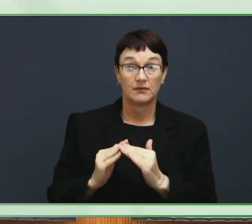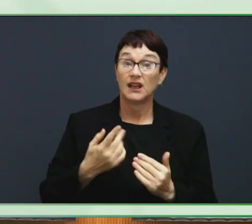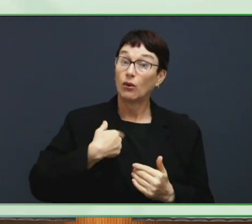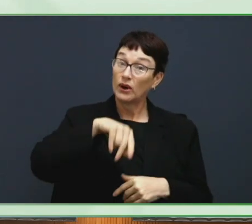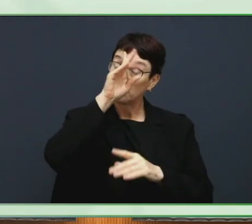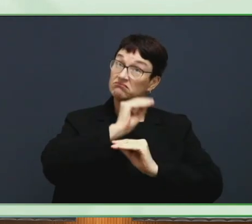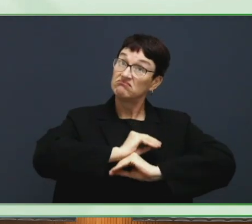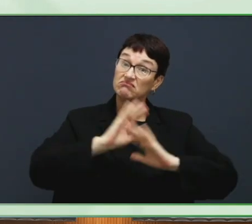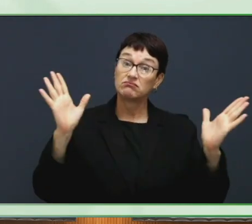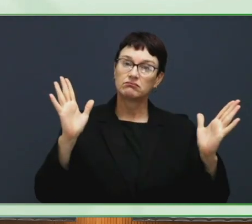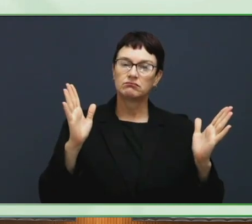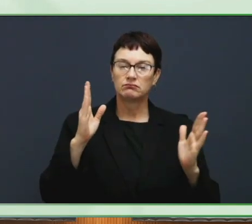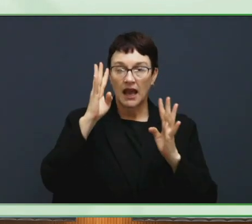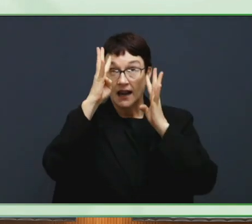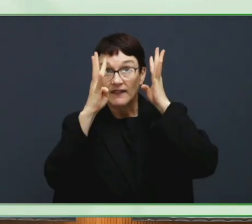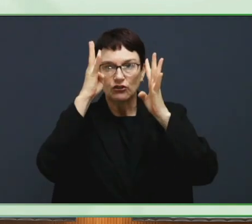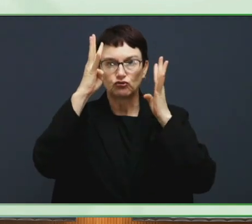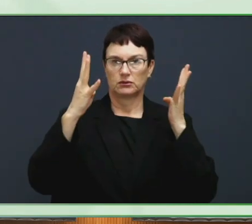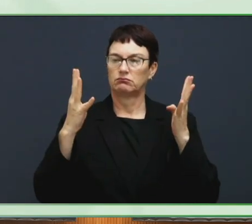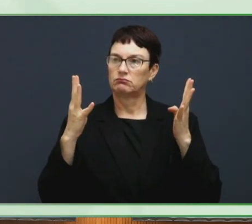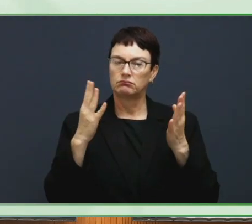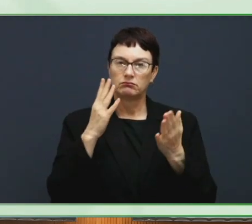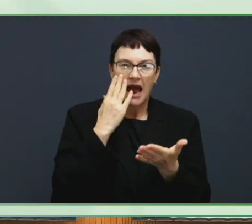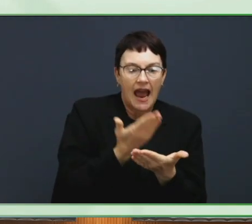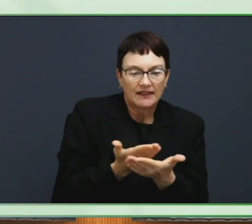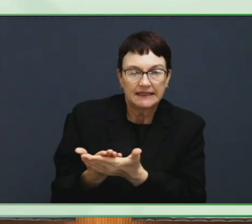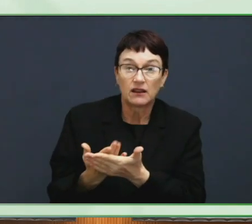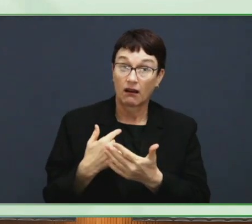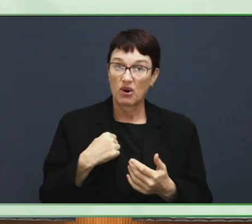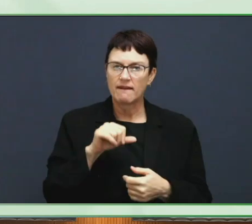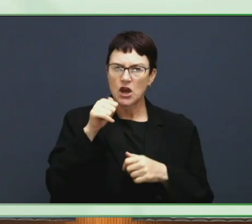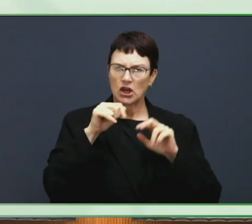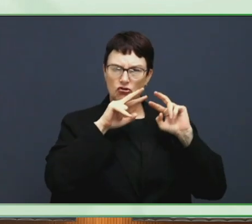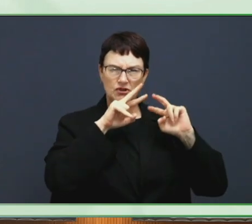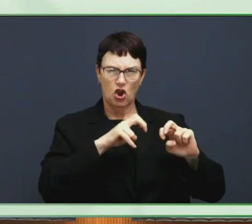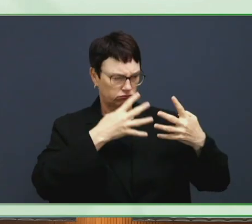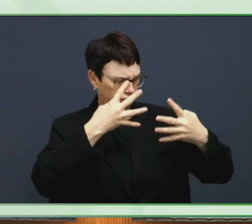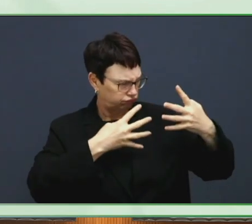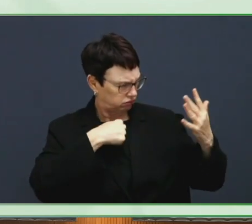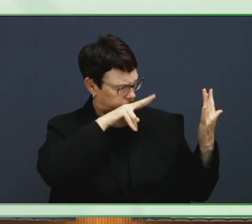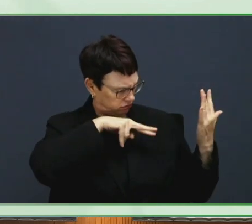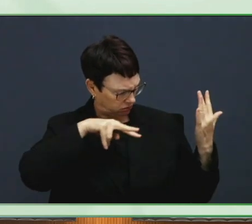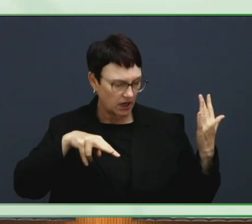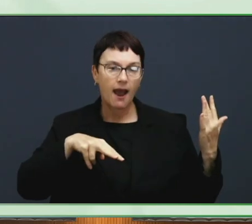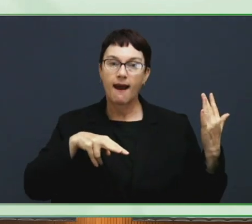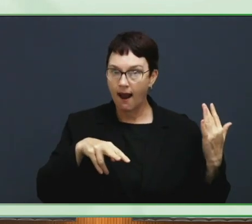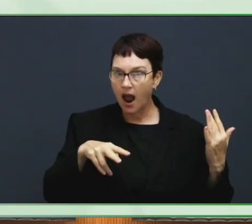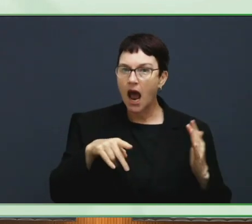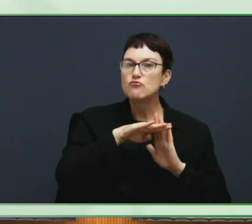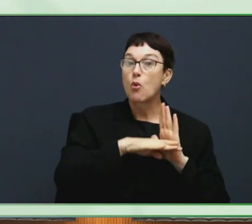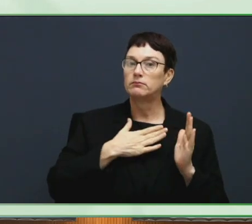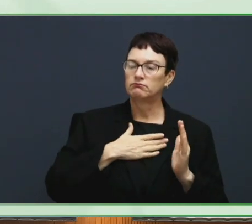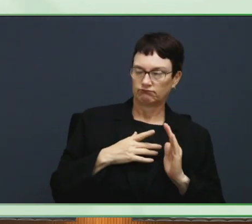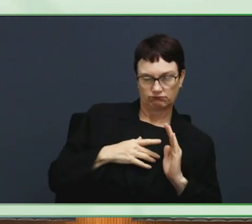and evidence. We use research and reliable data to design our programs that are impactful